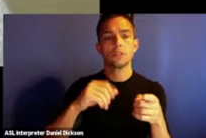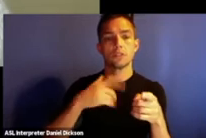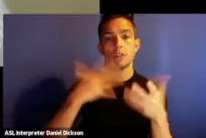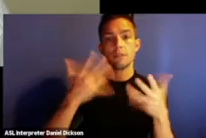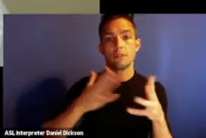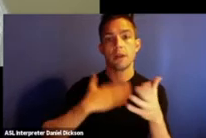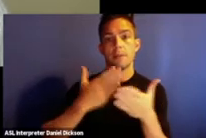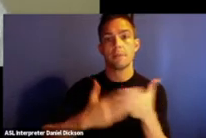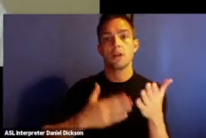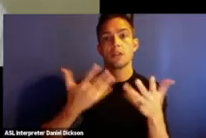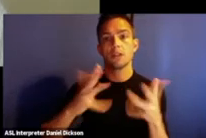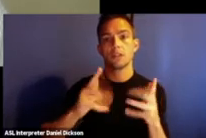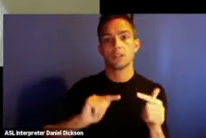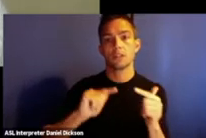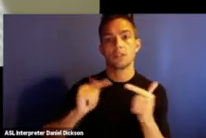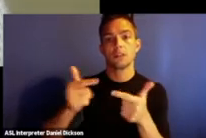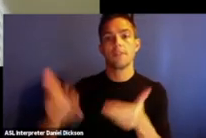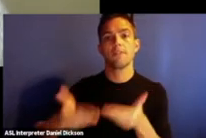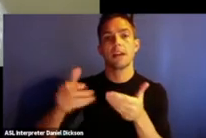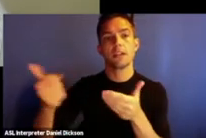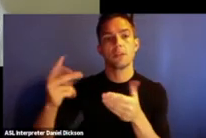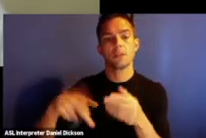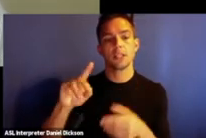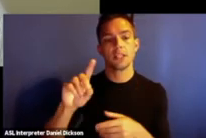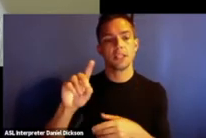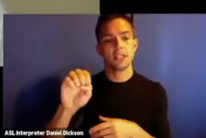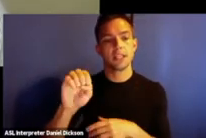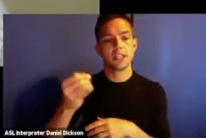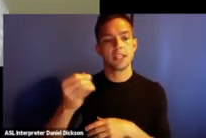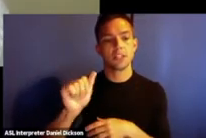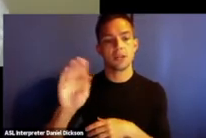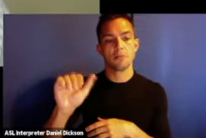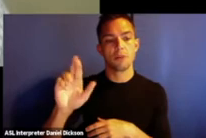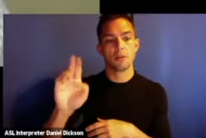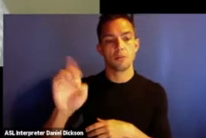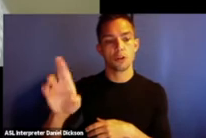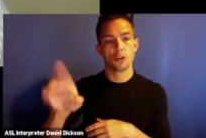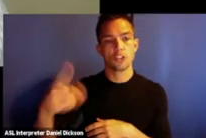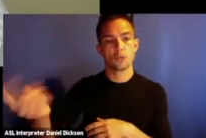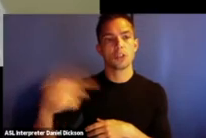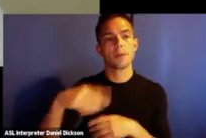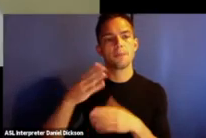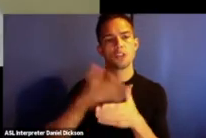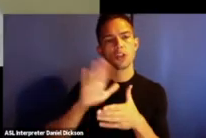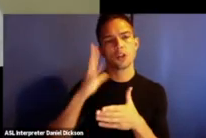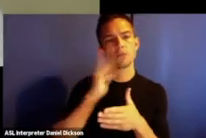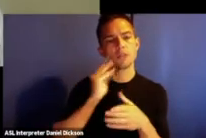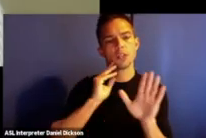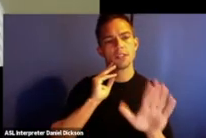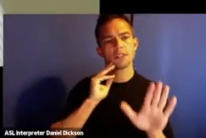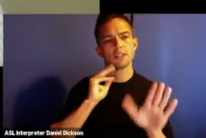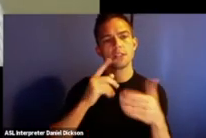part and invite just an amazing person, Deja Barber, who's going to come in and share some of her experiences